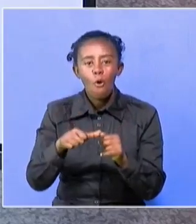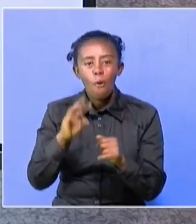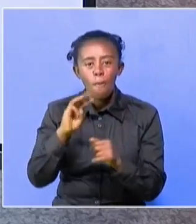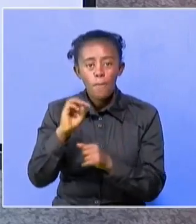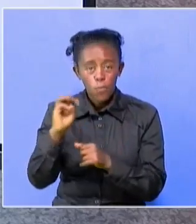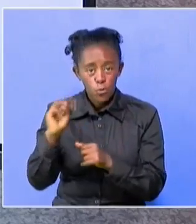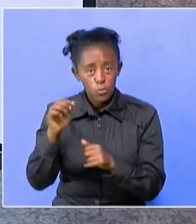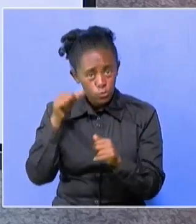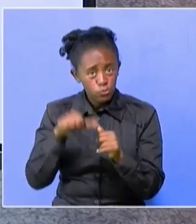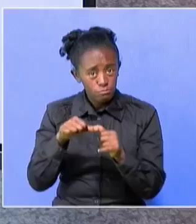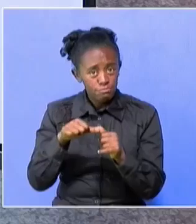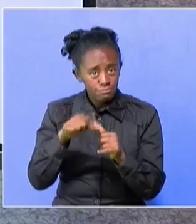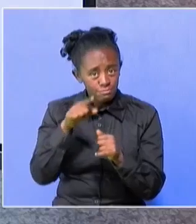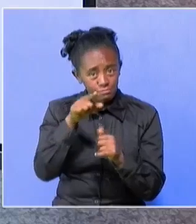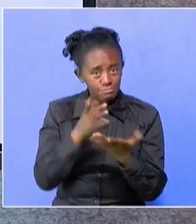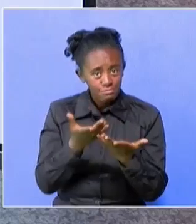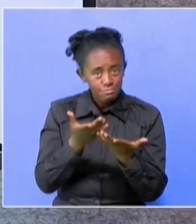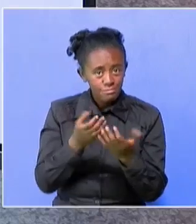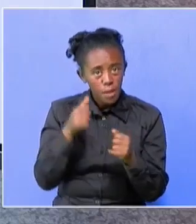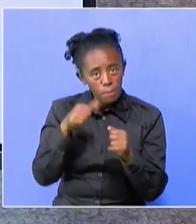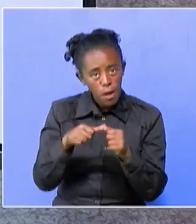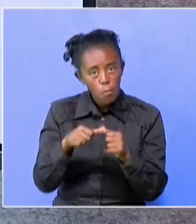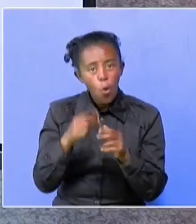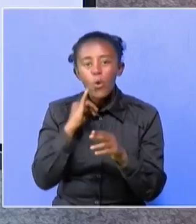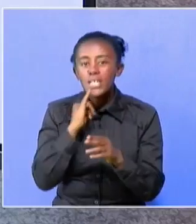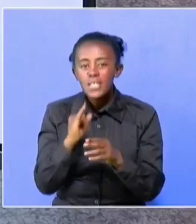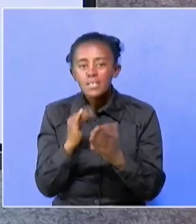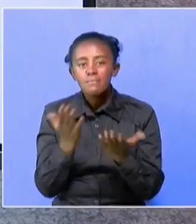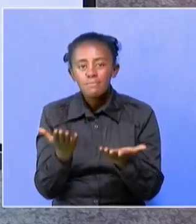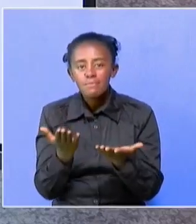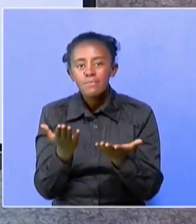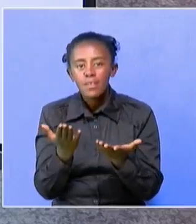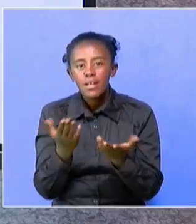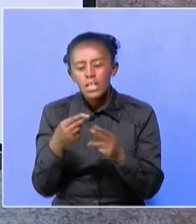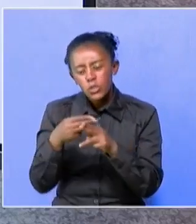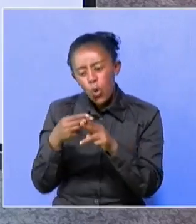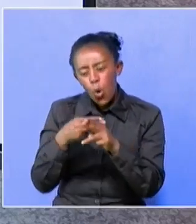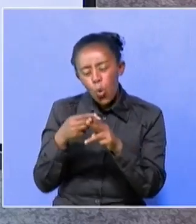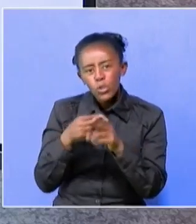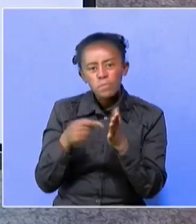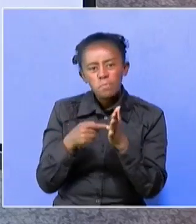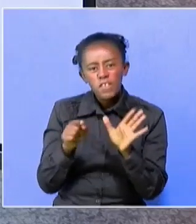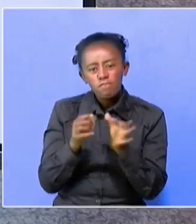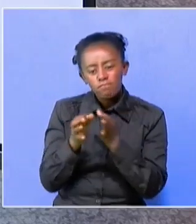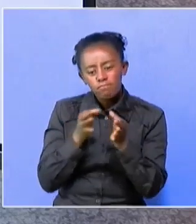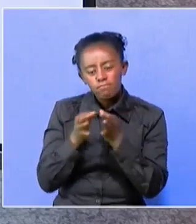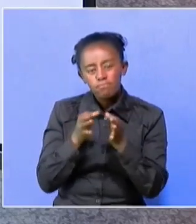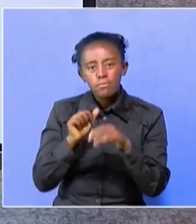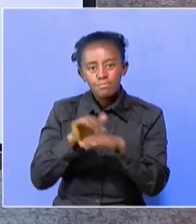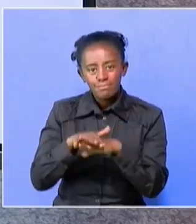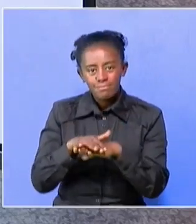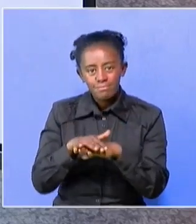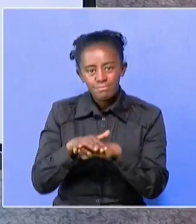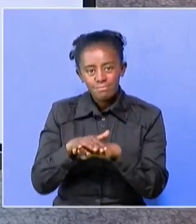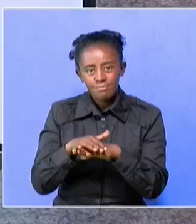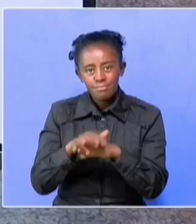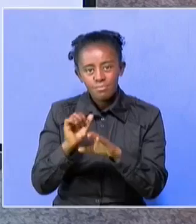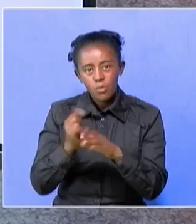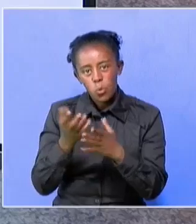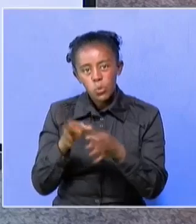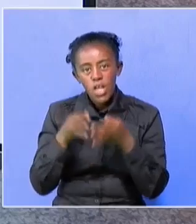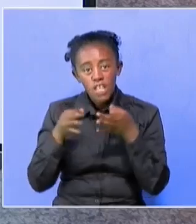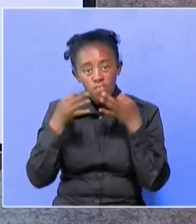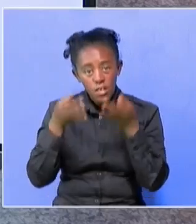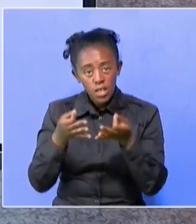You remember, students, memo is a kind of short brief text that you are leaving or